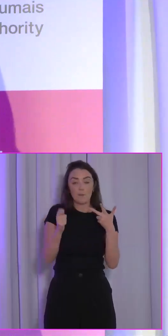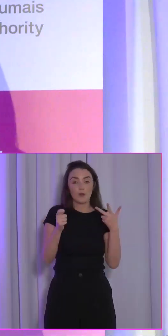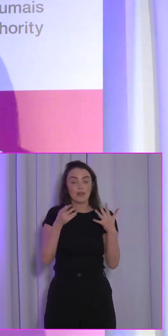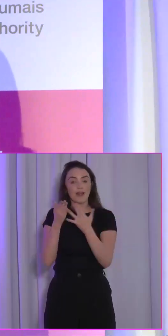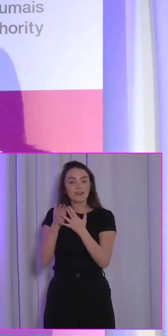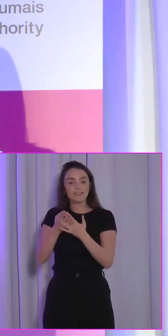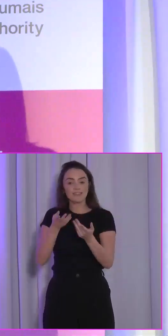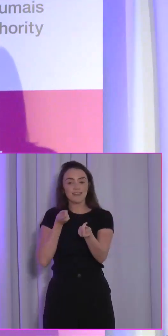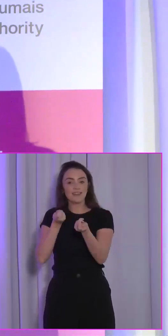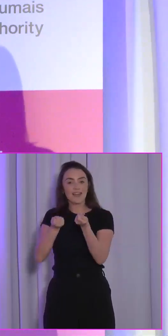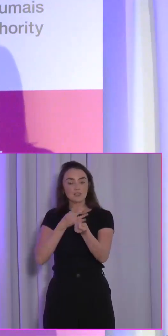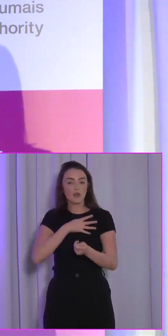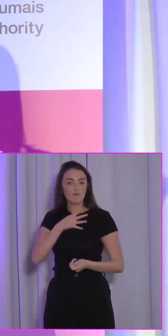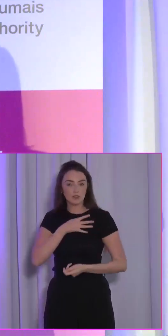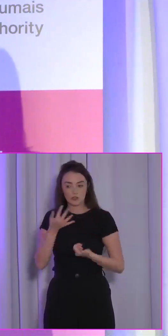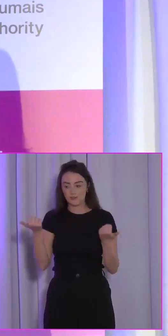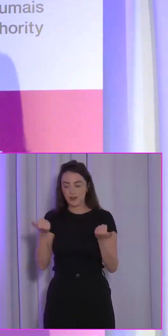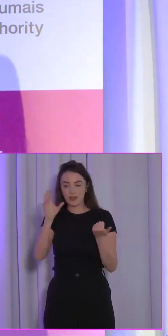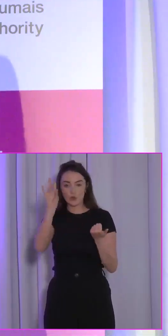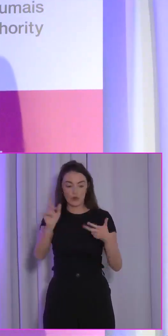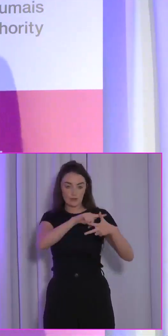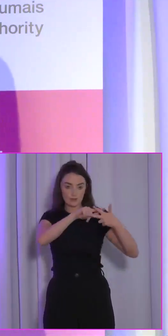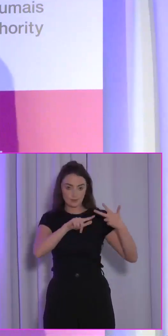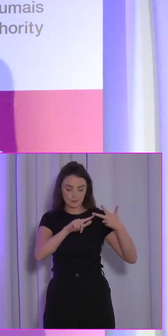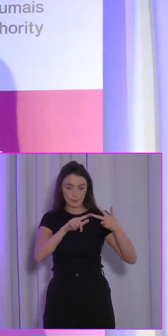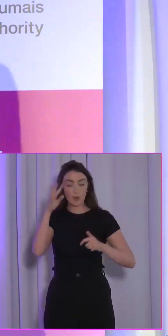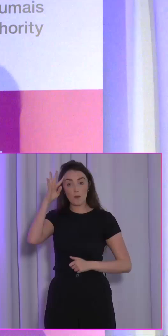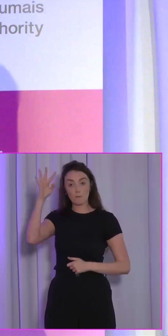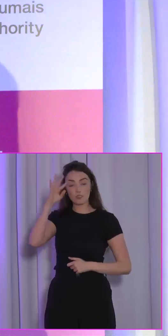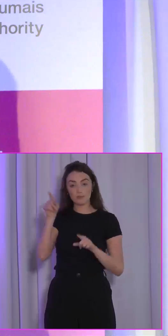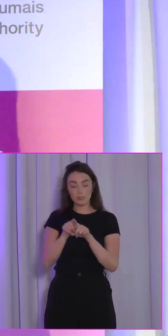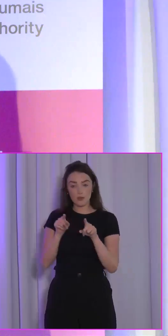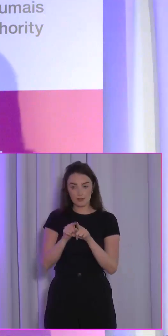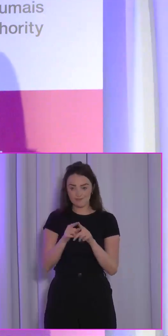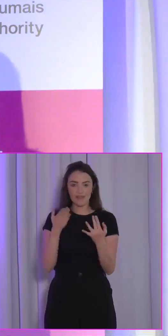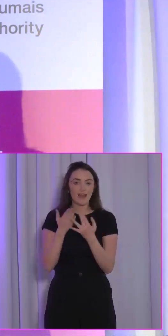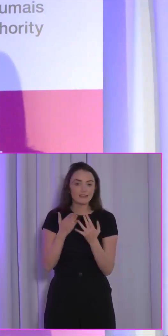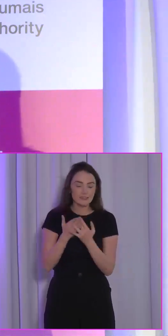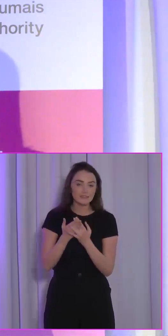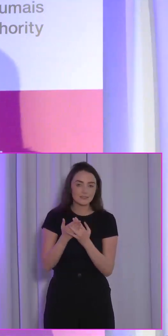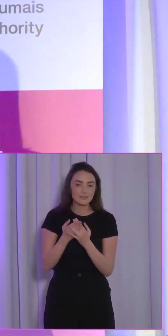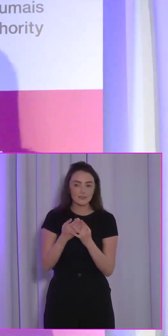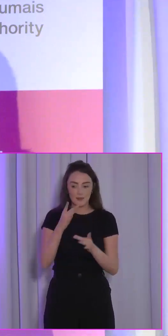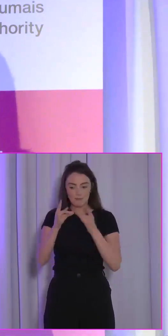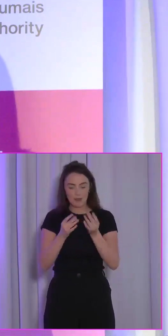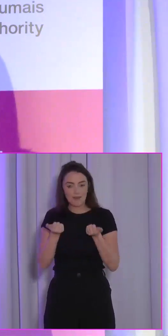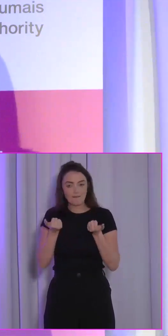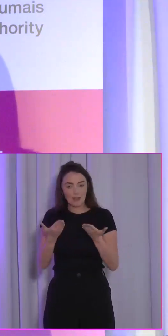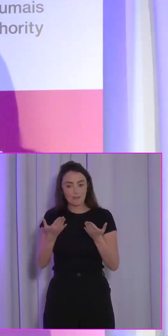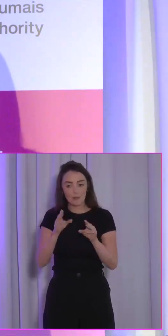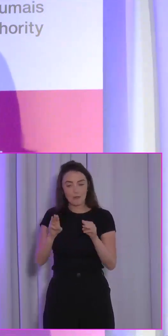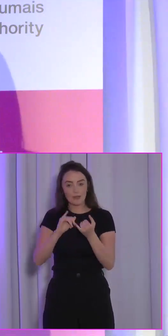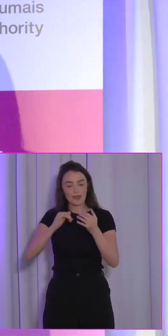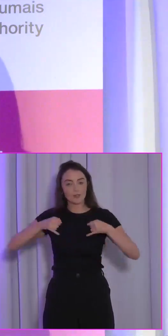with any queries. The access principles that underpin it are access, making things available to people so that they can enjoy the